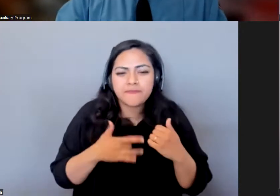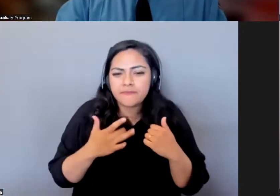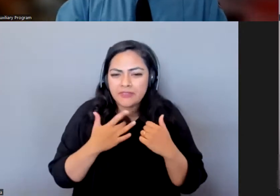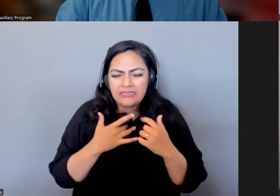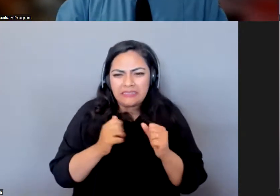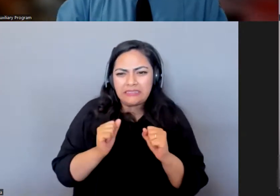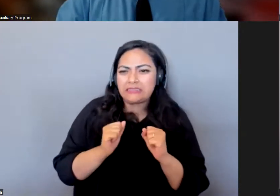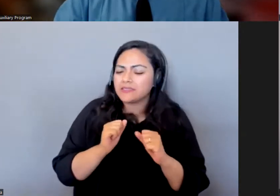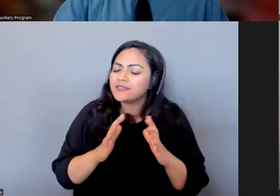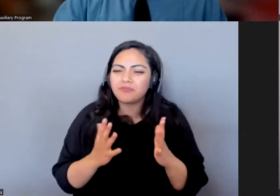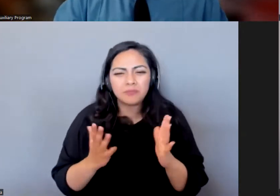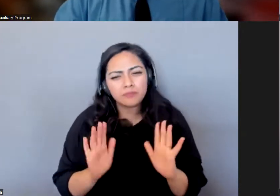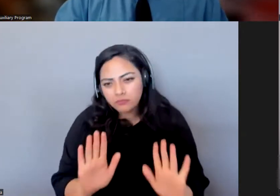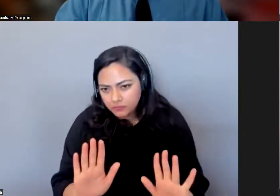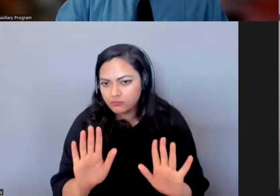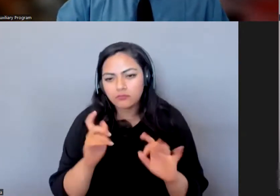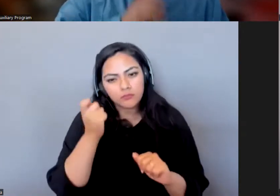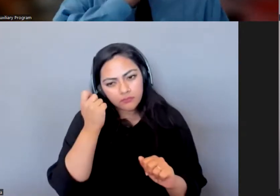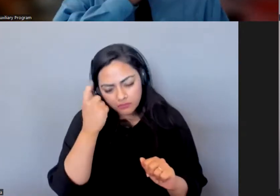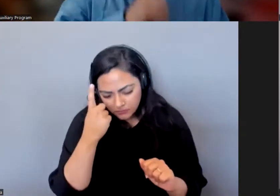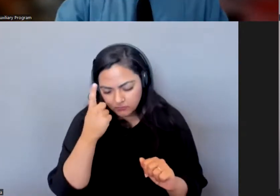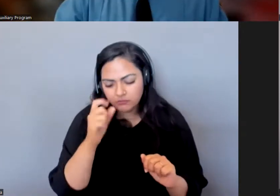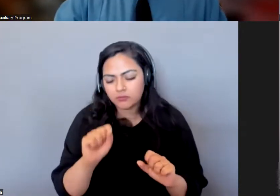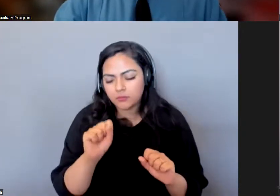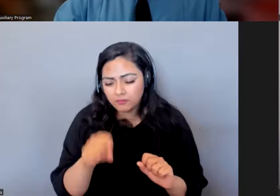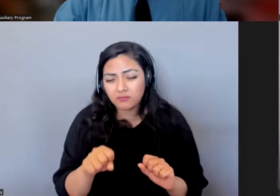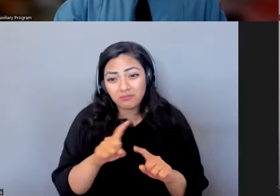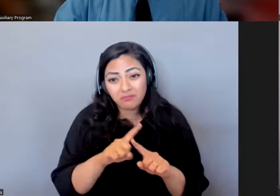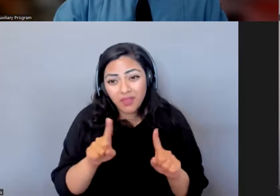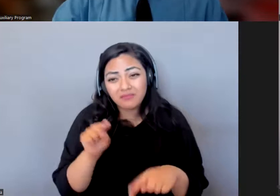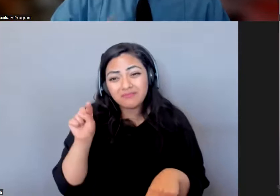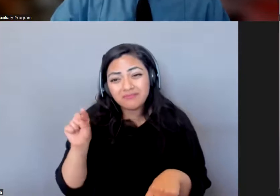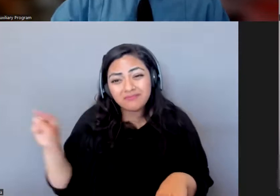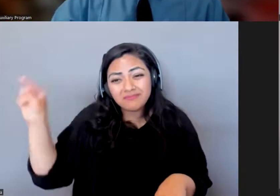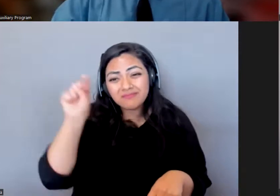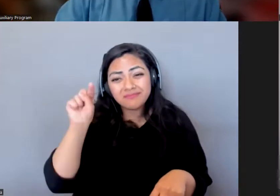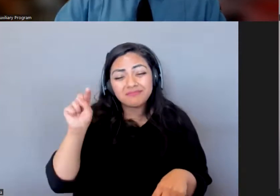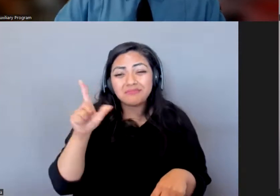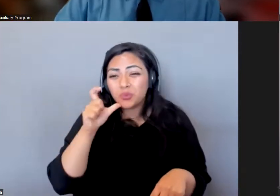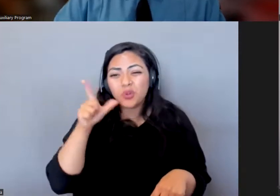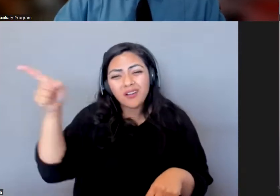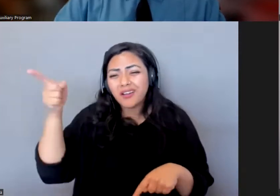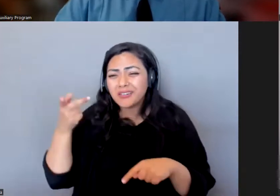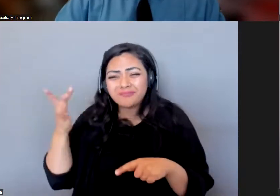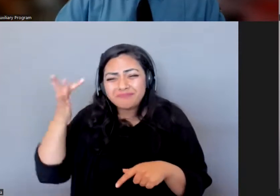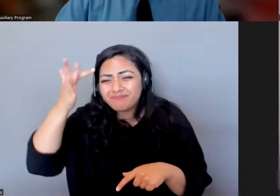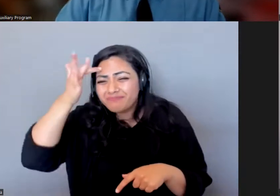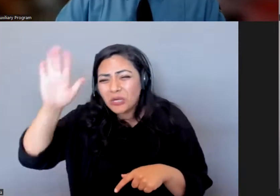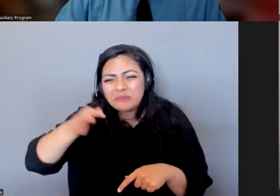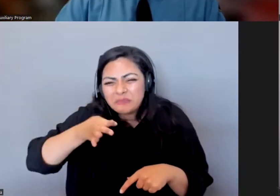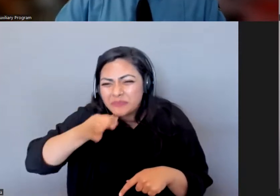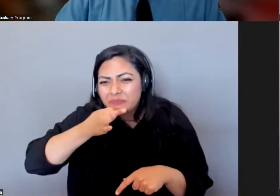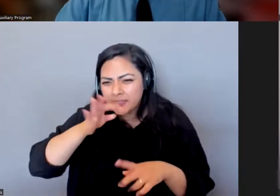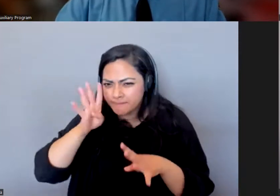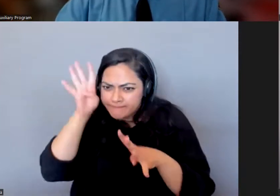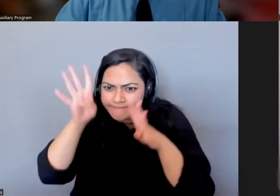things. But you have to realize, the offenders out there are just smarter and smarter, and they just do things every day